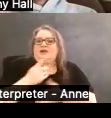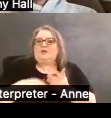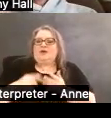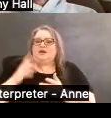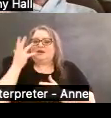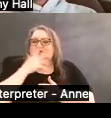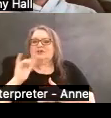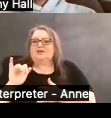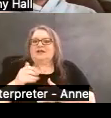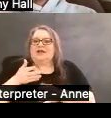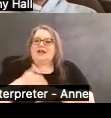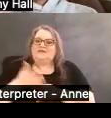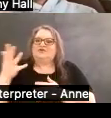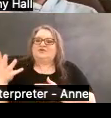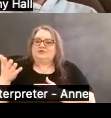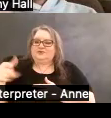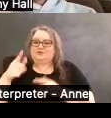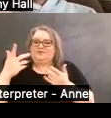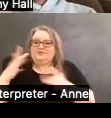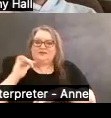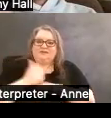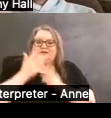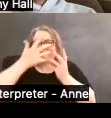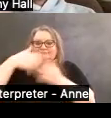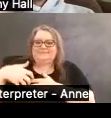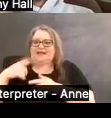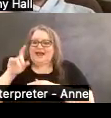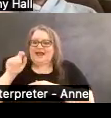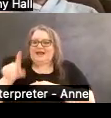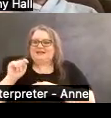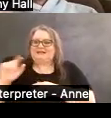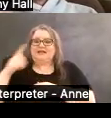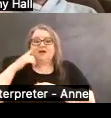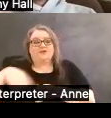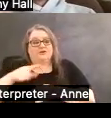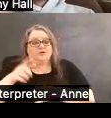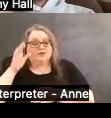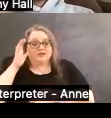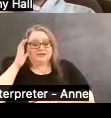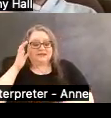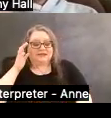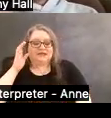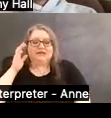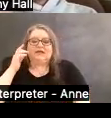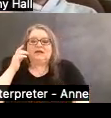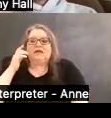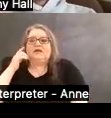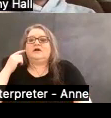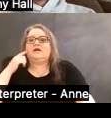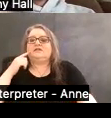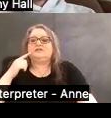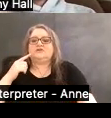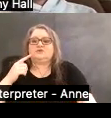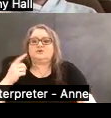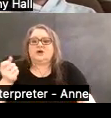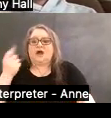you streamlined? And I asked you this, TL, mainly because for those listening, right, for others to understand that housing